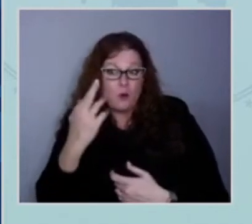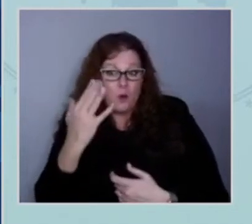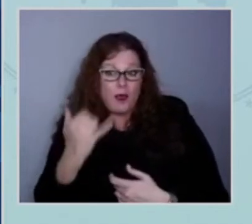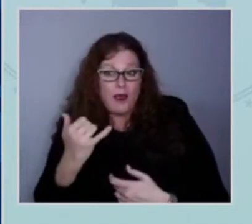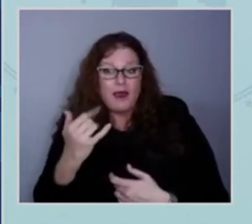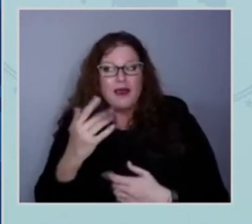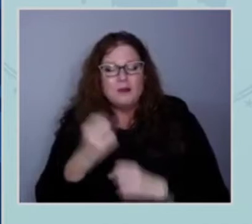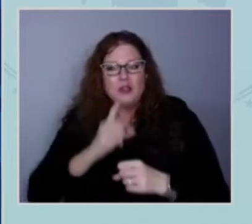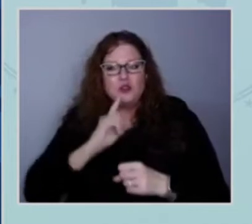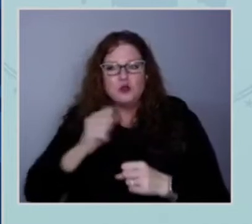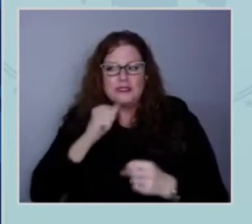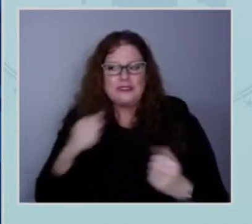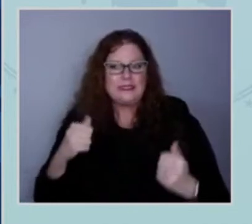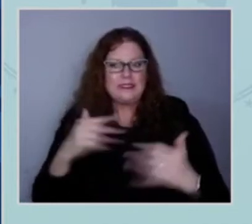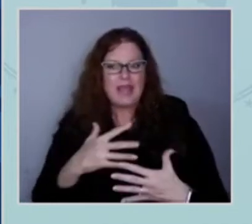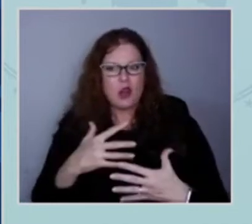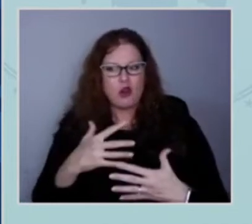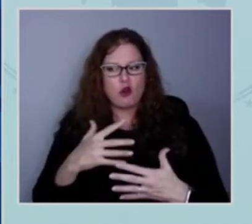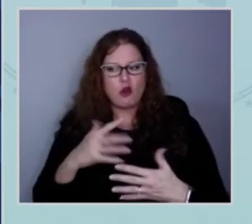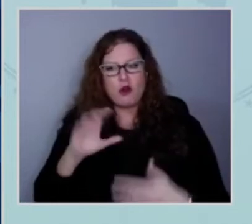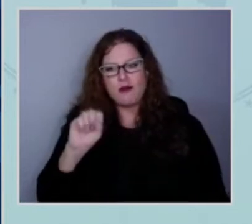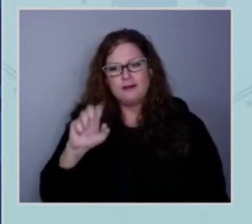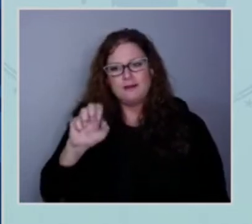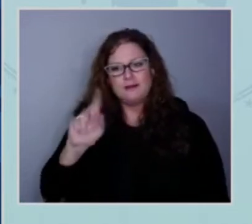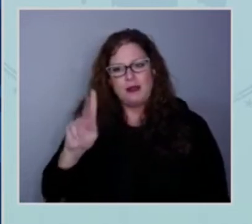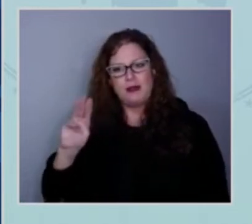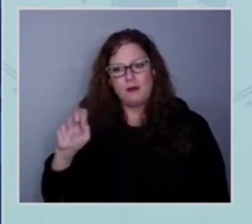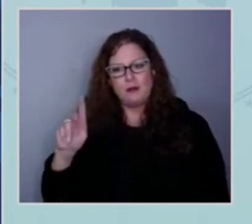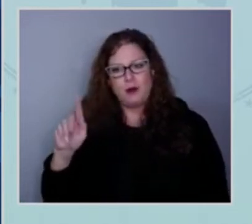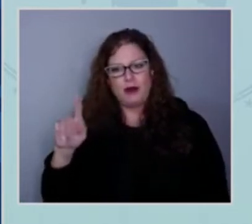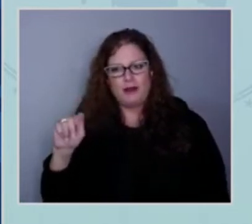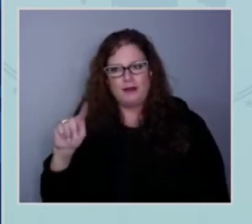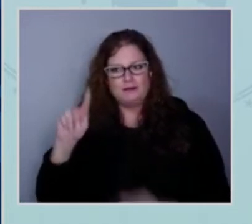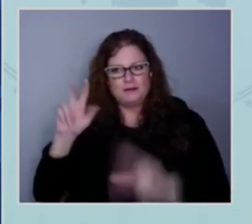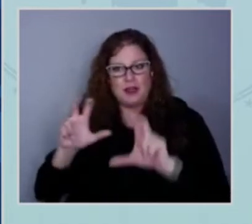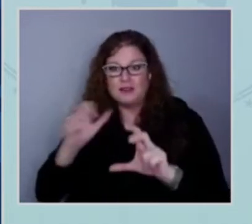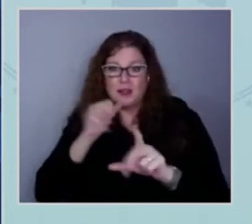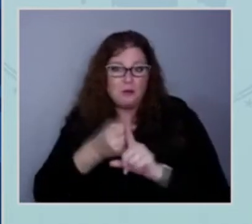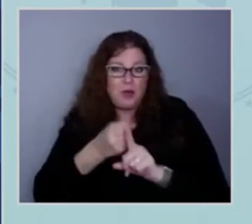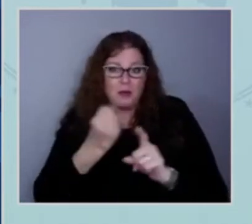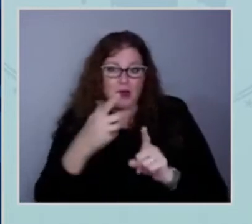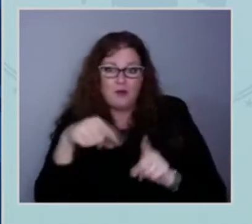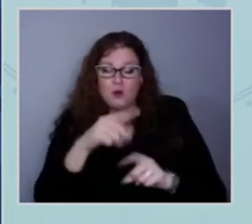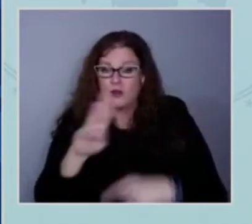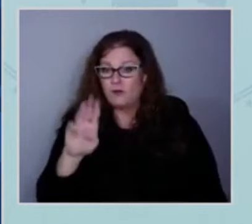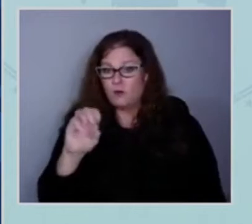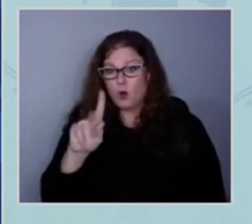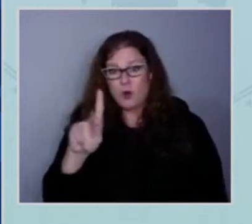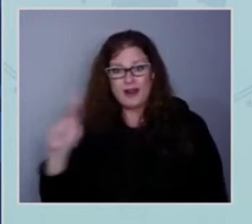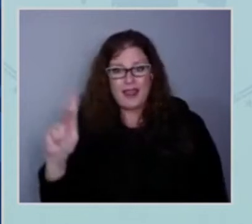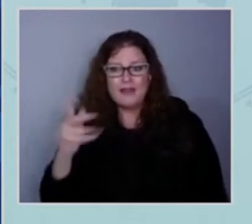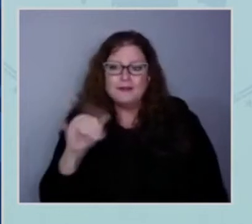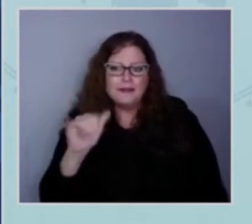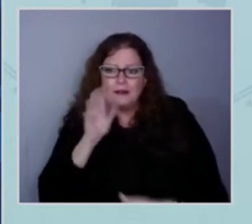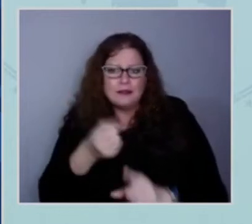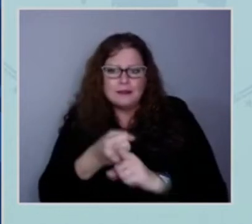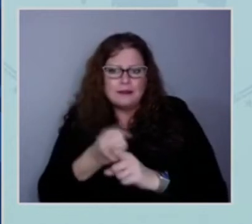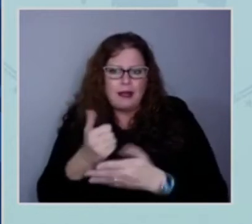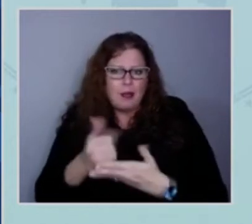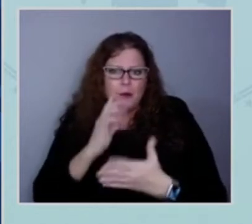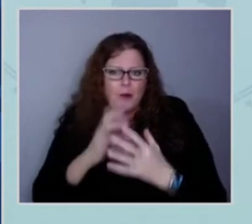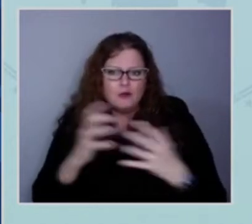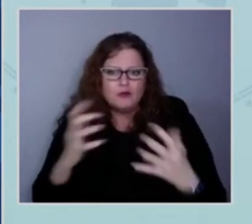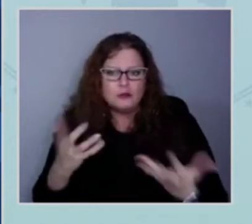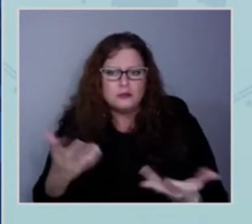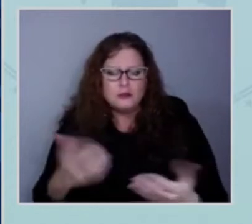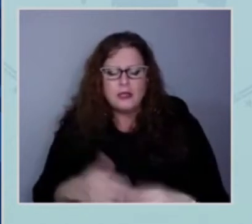And it was all designed, in my view, to make sure that it didn't spook the stock market, which doesn't affect a lot of